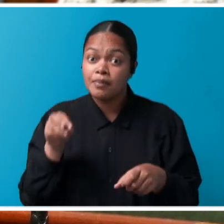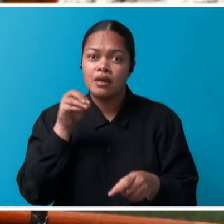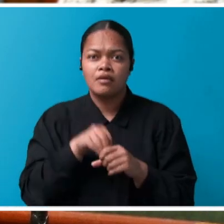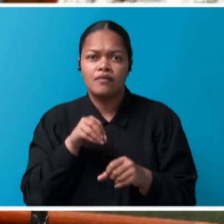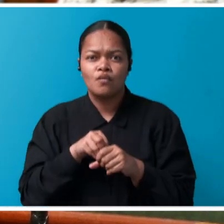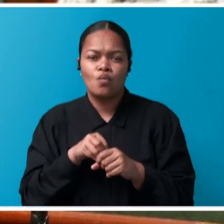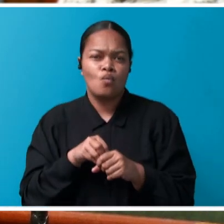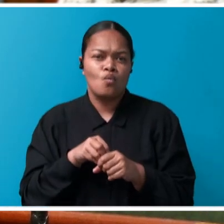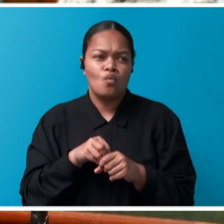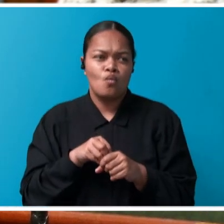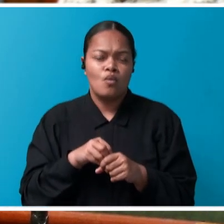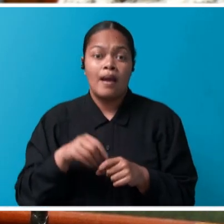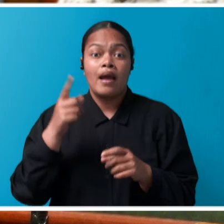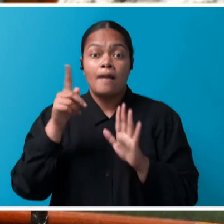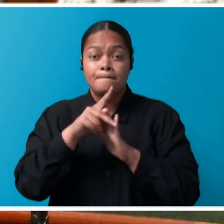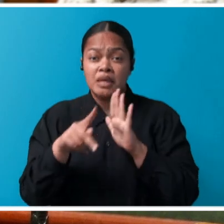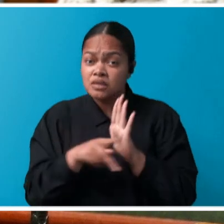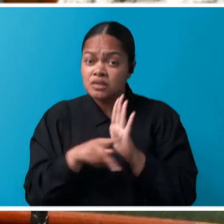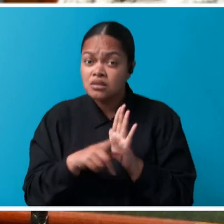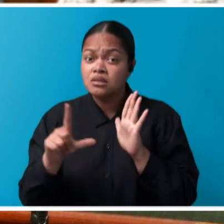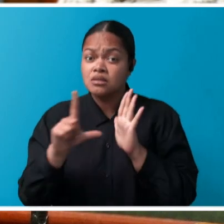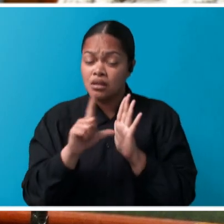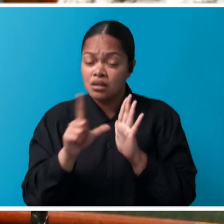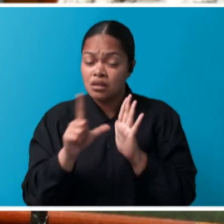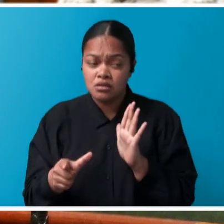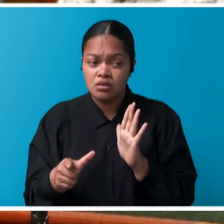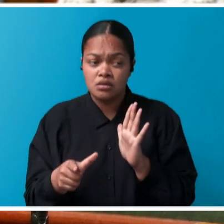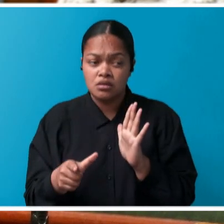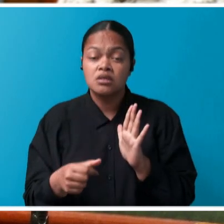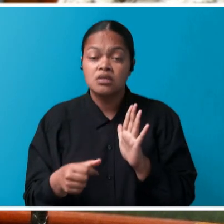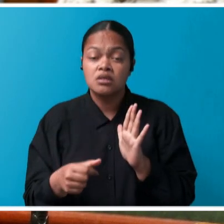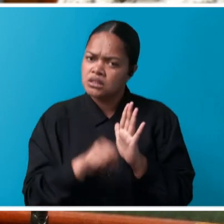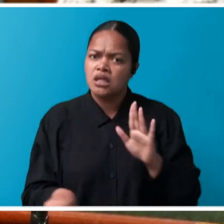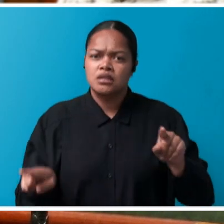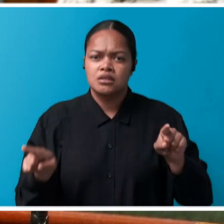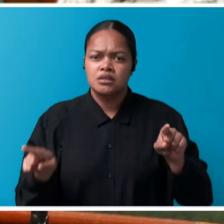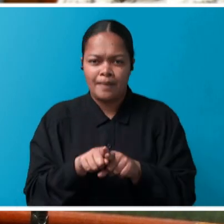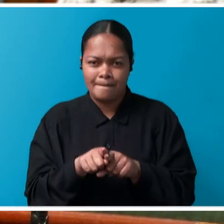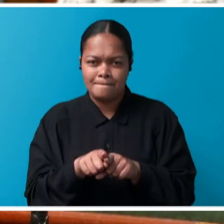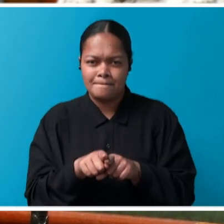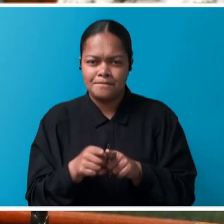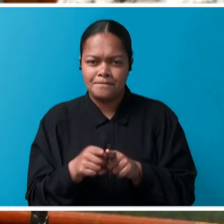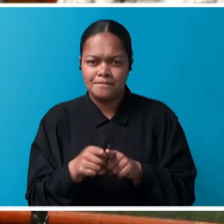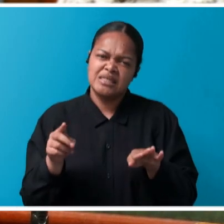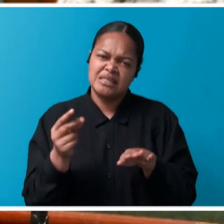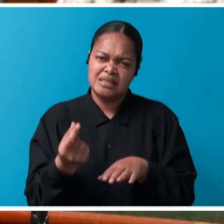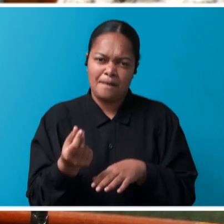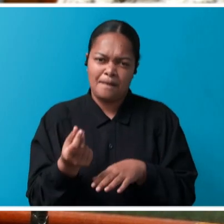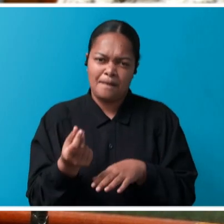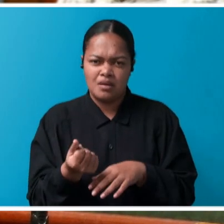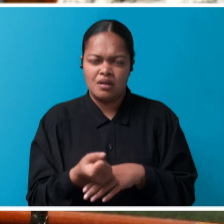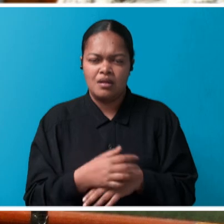rapidly, but our policies and legislations are still the same or simple, put